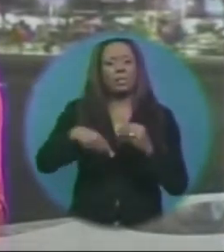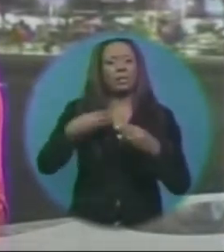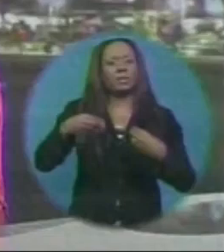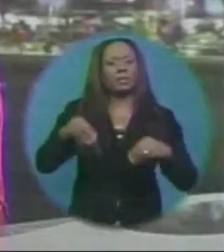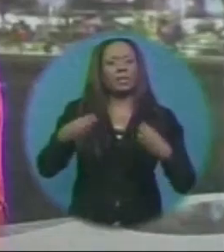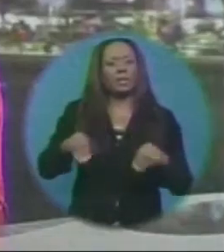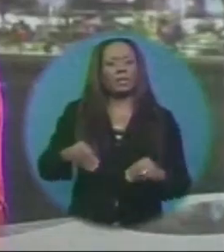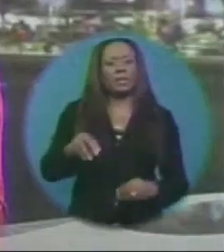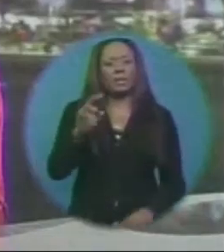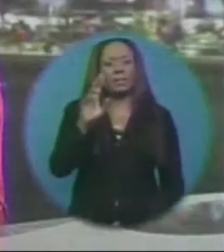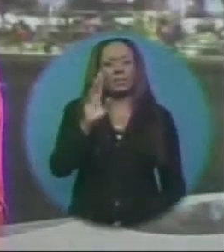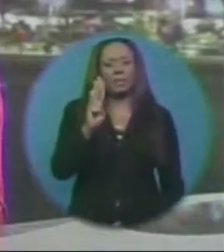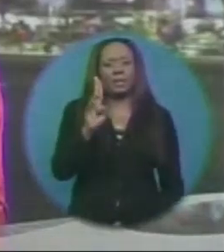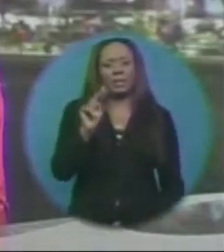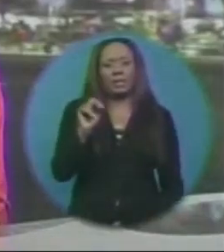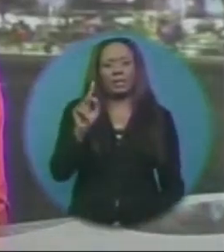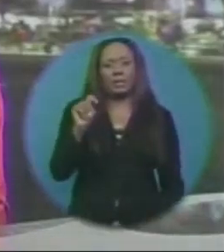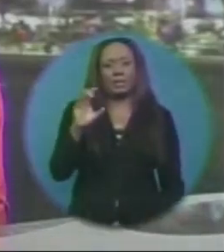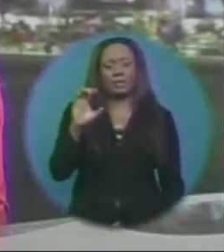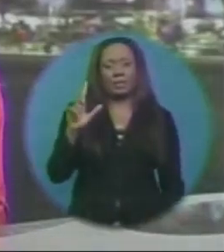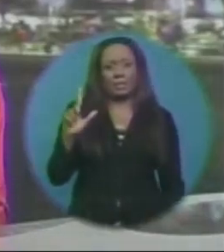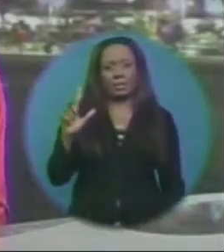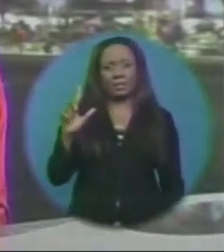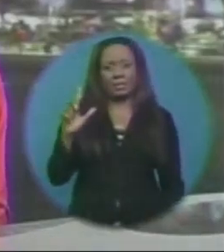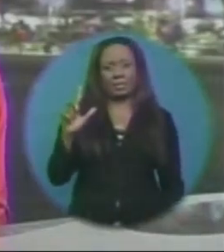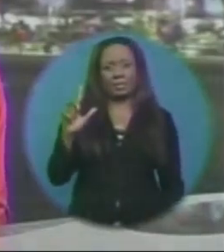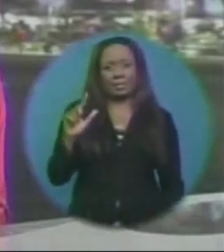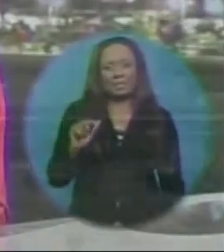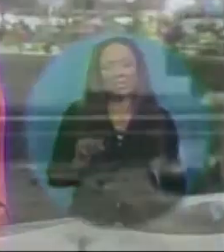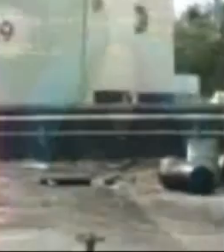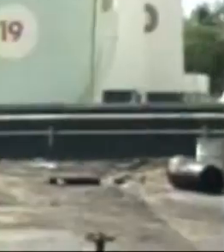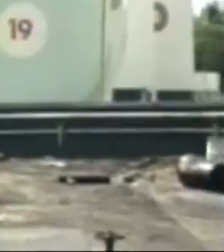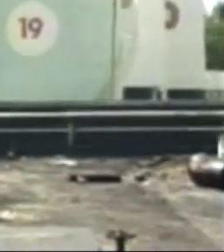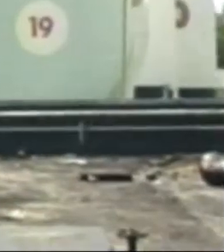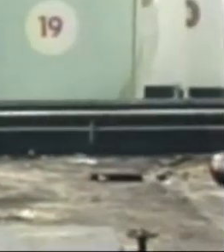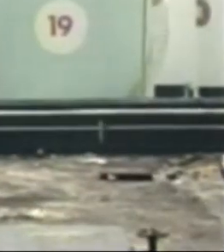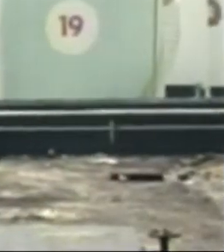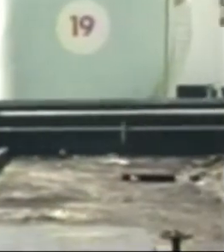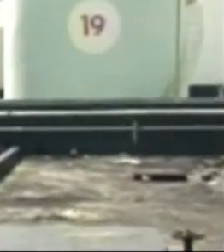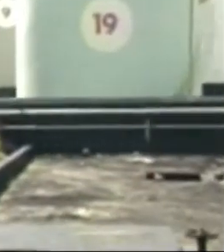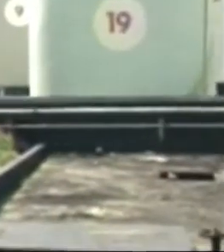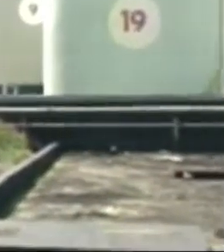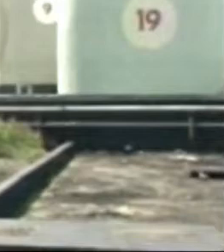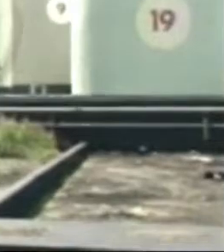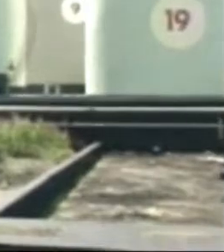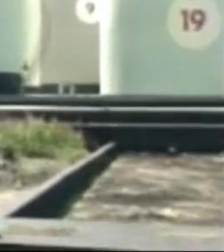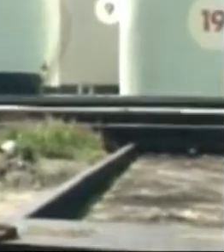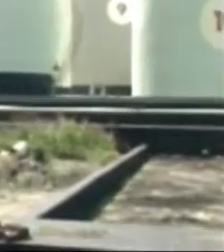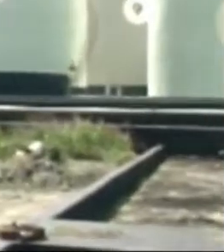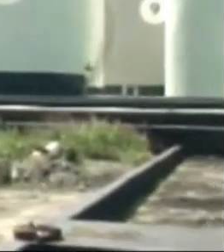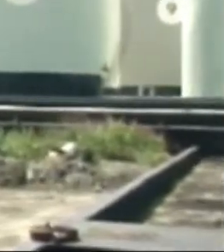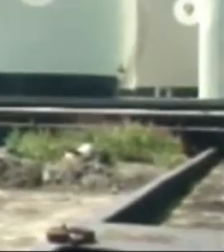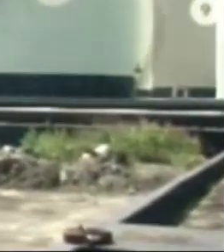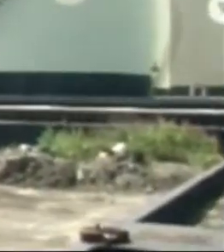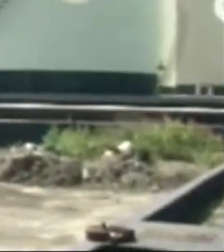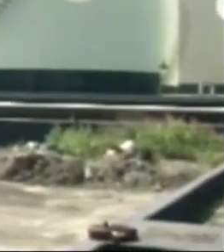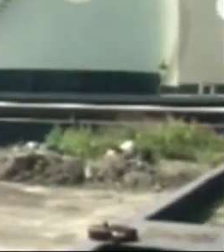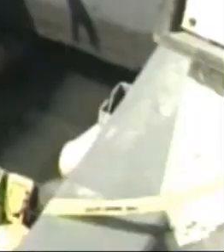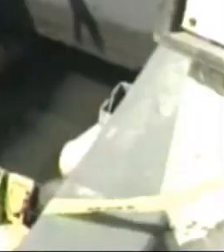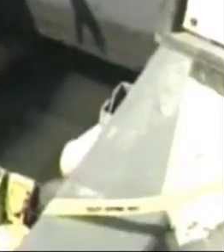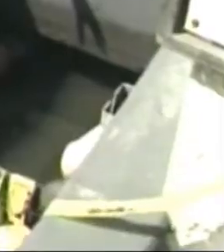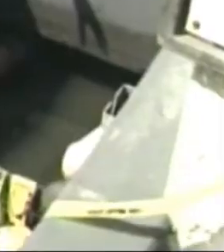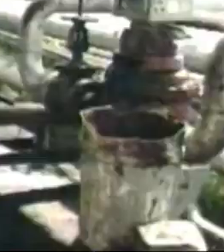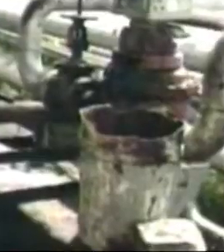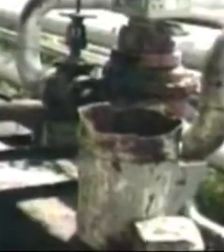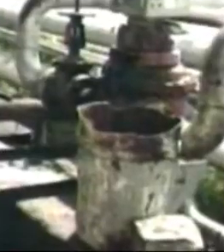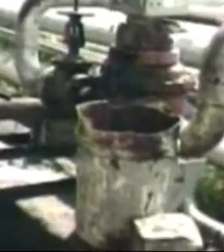National Terminal Company Limited. According to Ezra Prescott, it's only when that full review has been completed